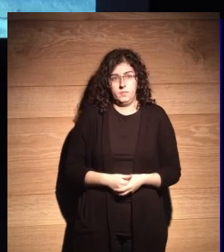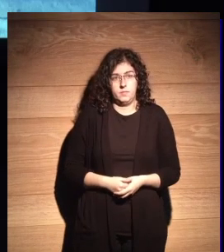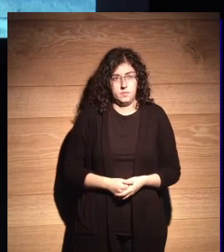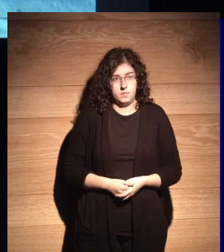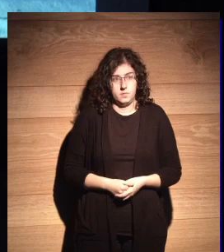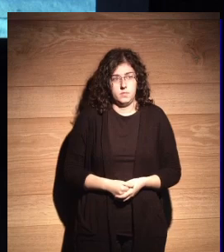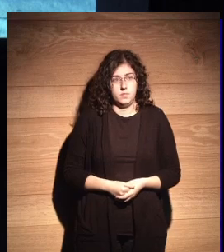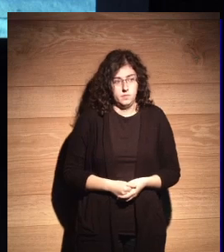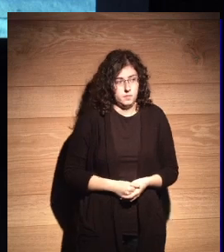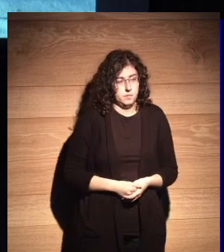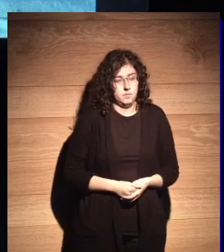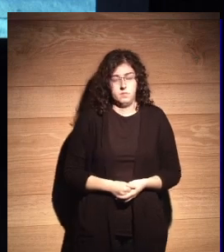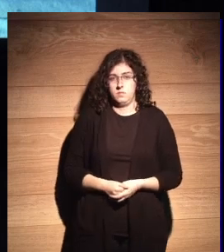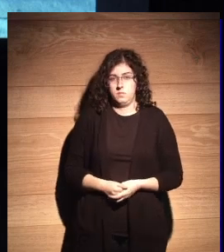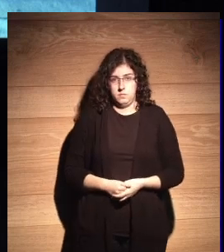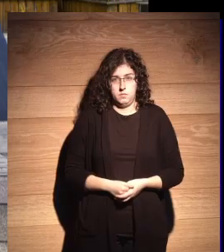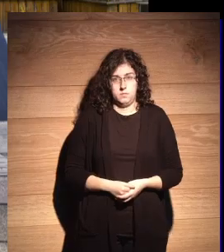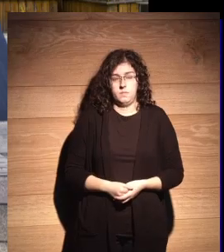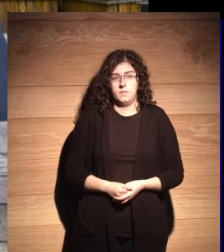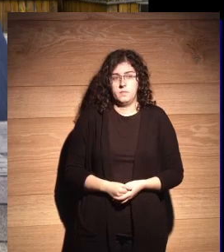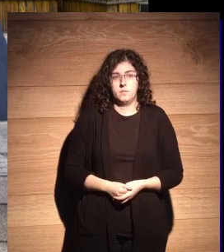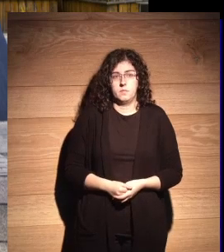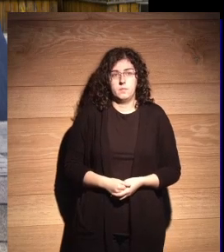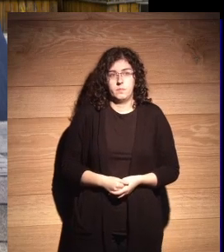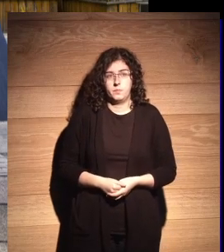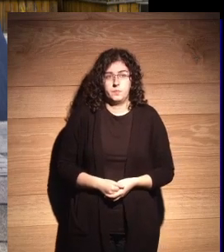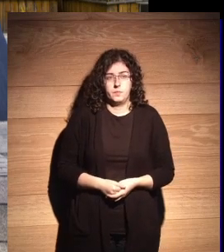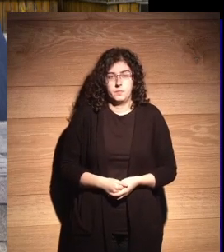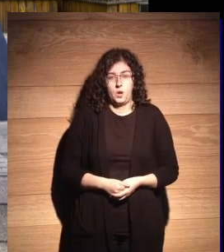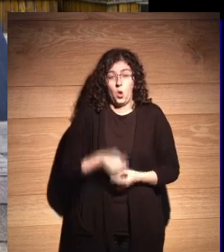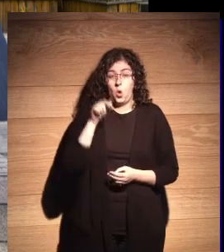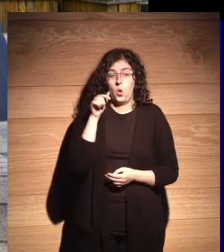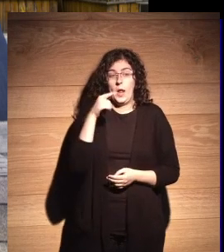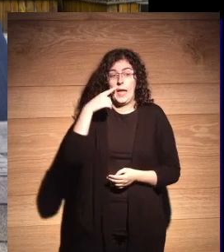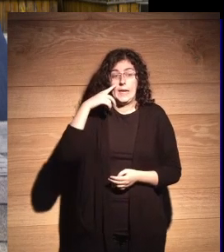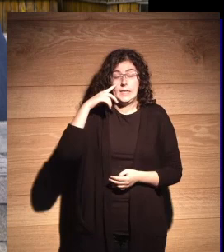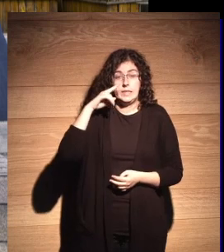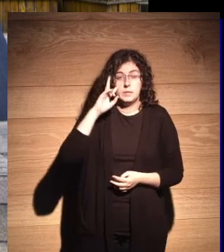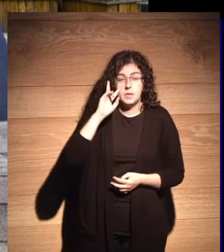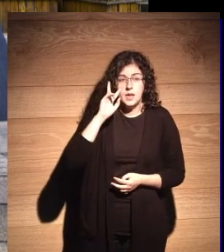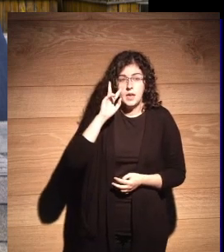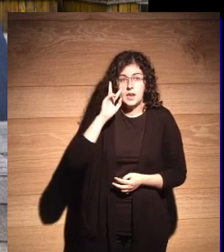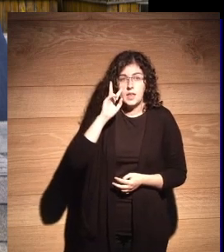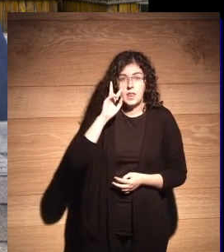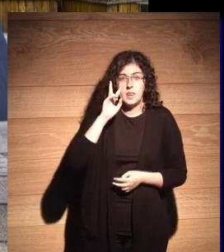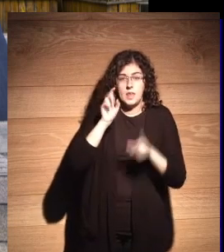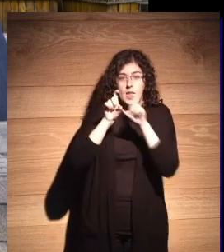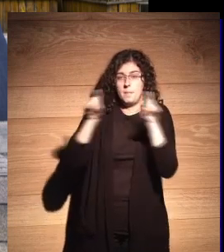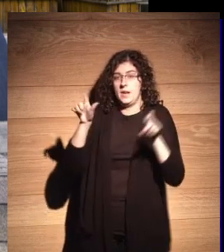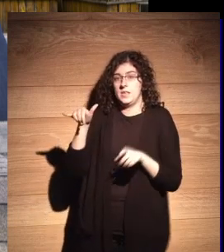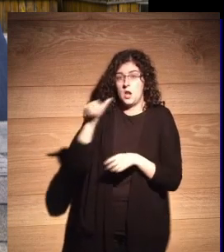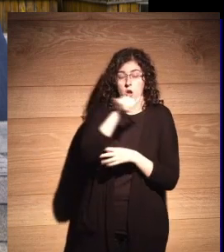So what was your experience with the new SL in China? That was 2 or 3 weeks ago? It was back